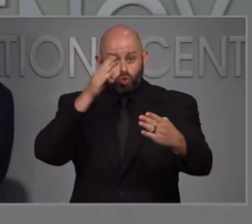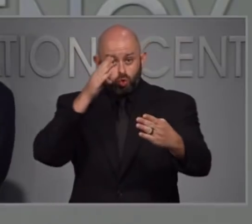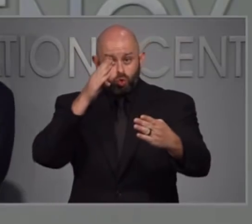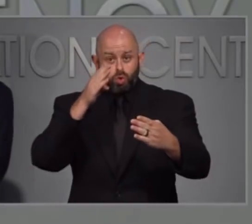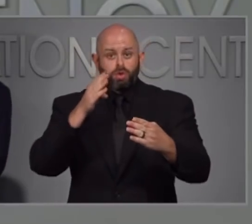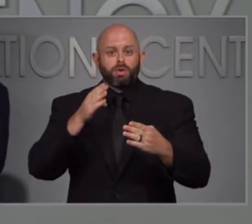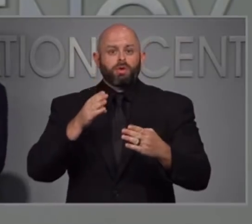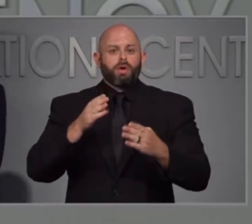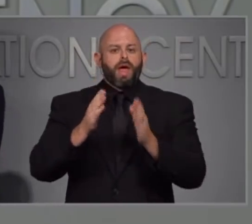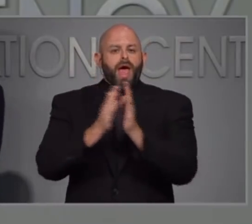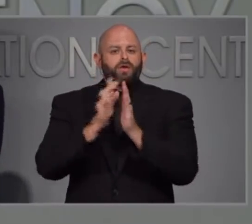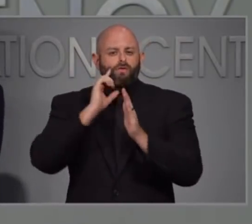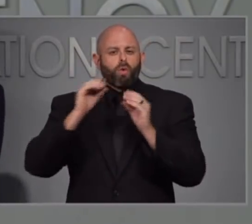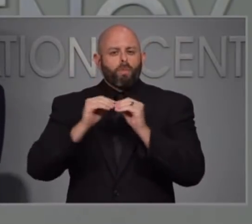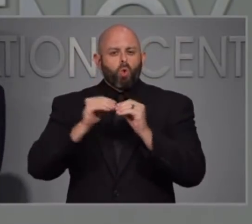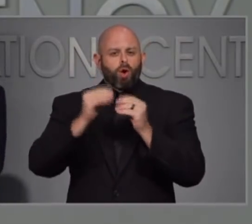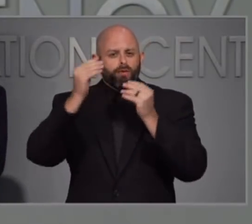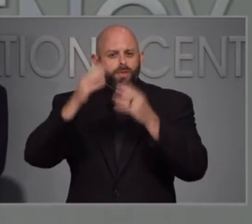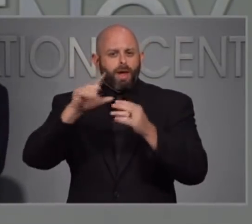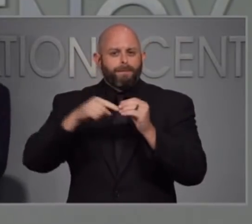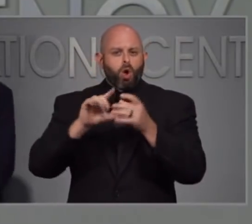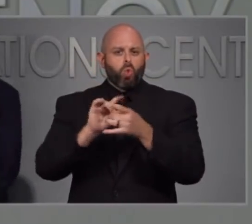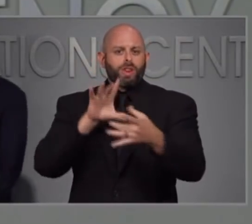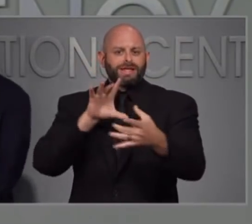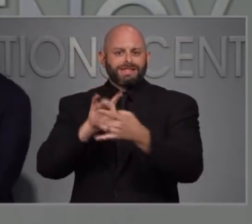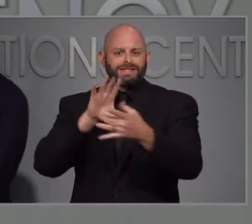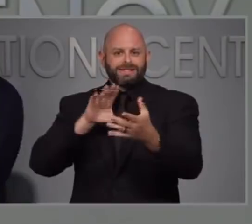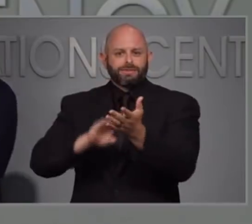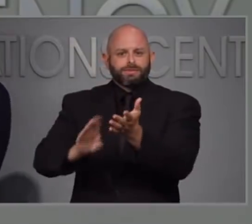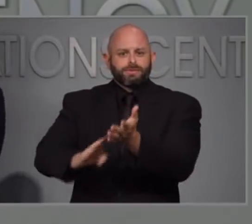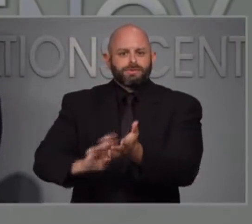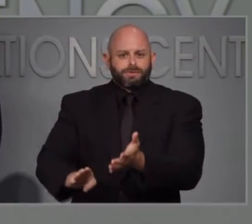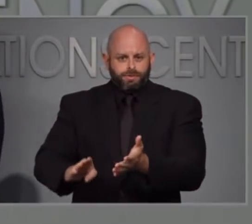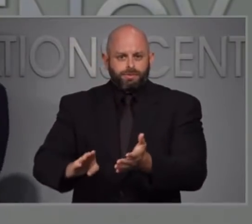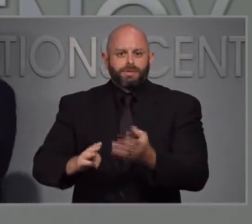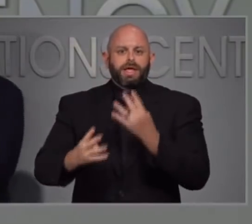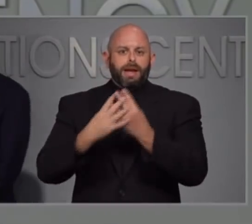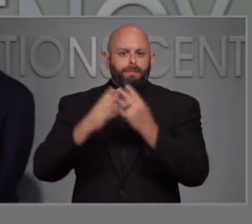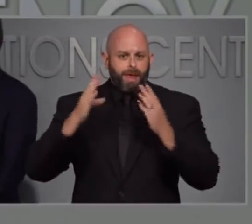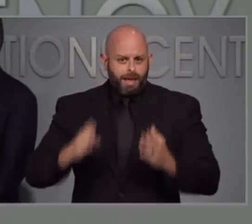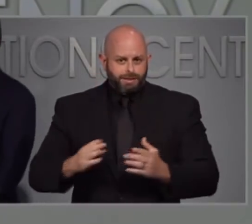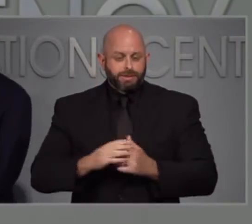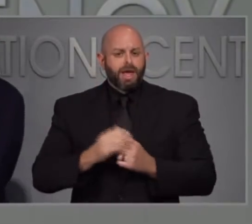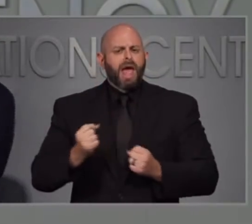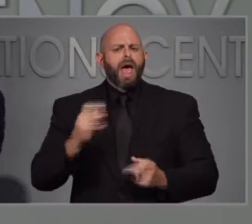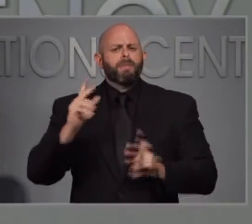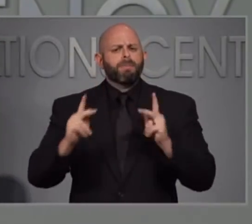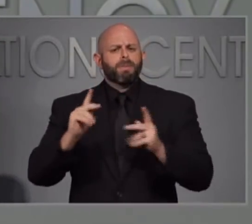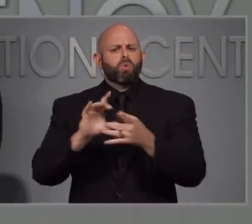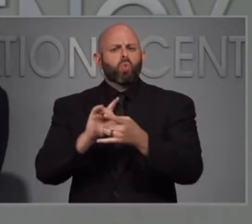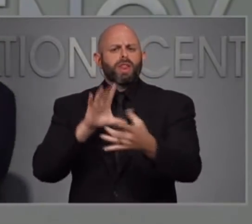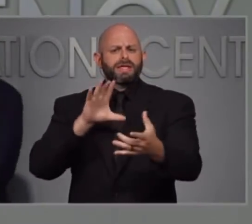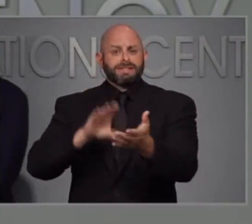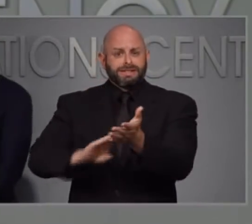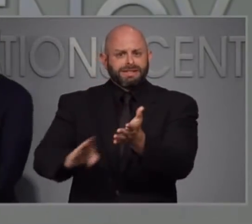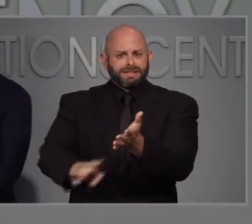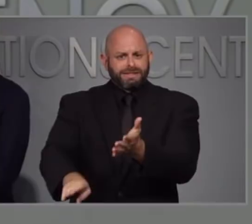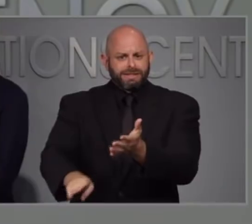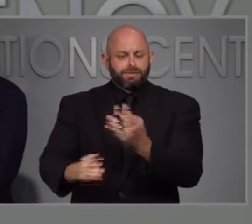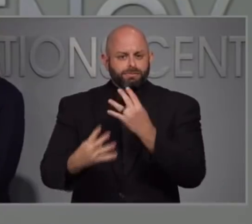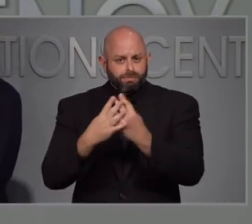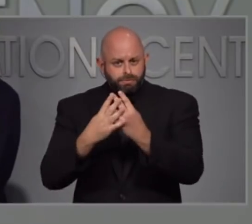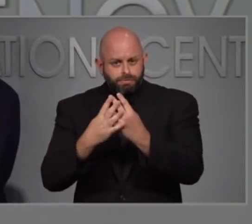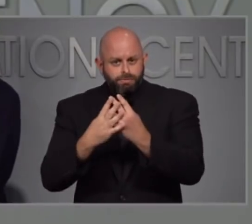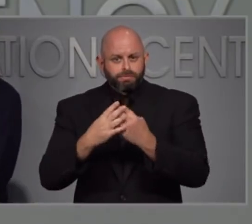release. And I'm just wondering, where does that stand? How many people have been reconsidered for release, and how many people have been released since the